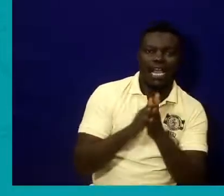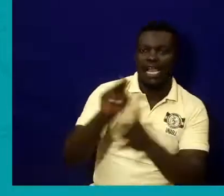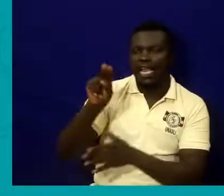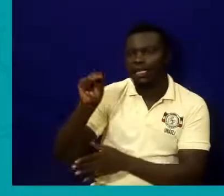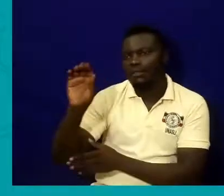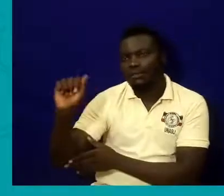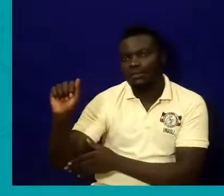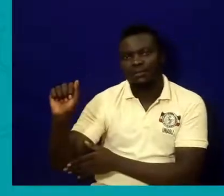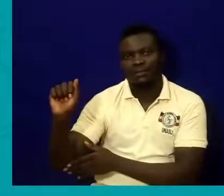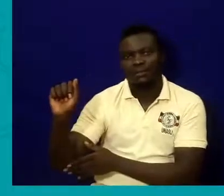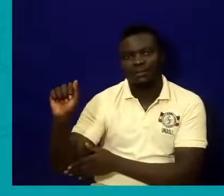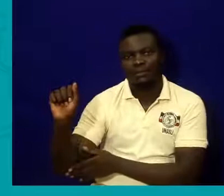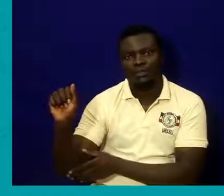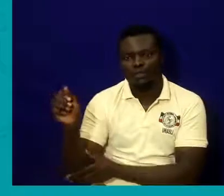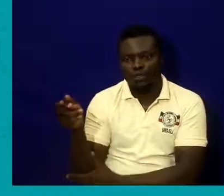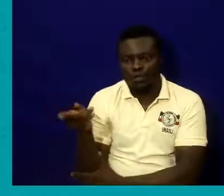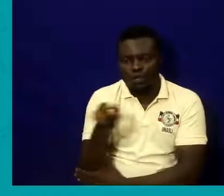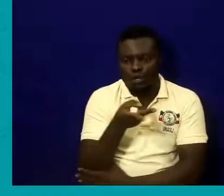and sodium